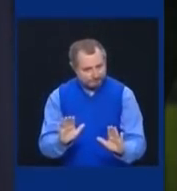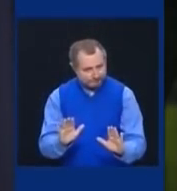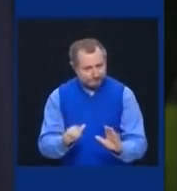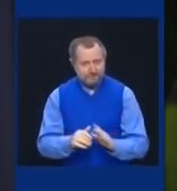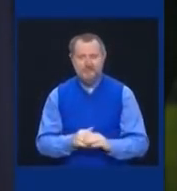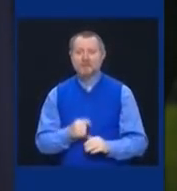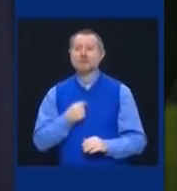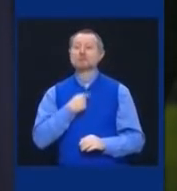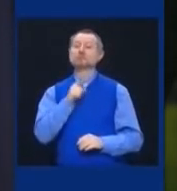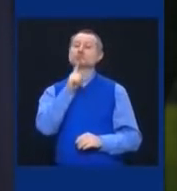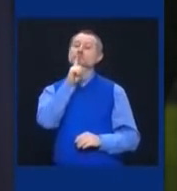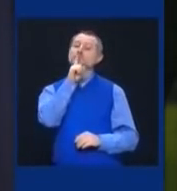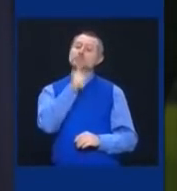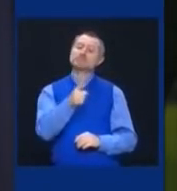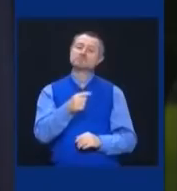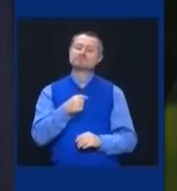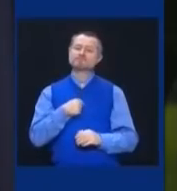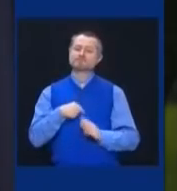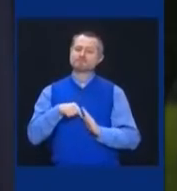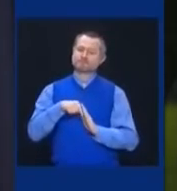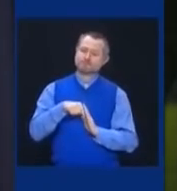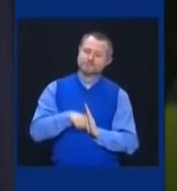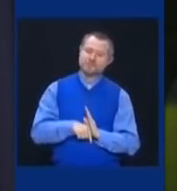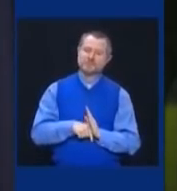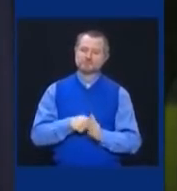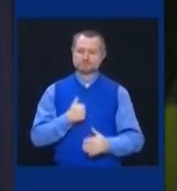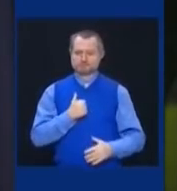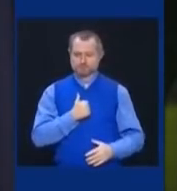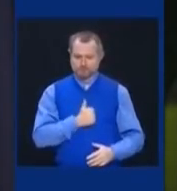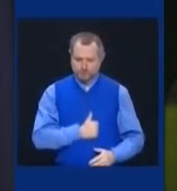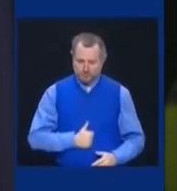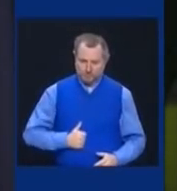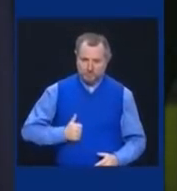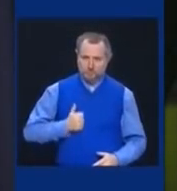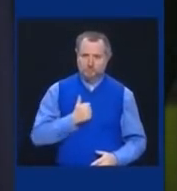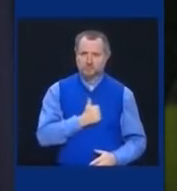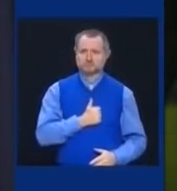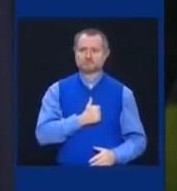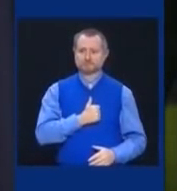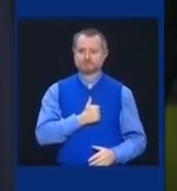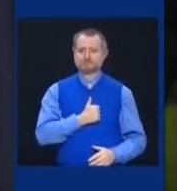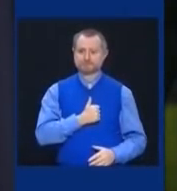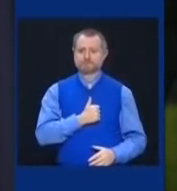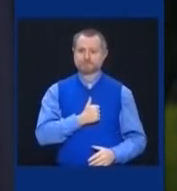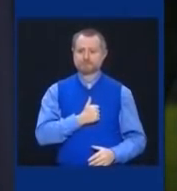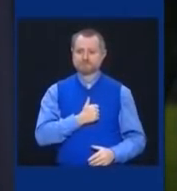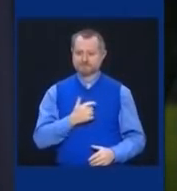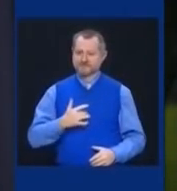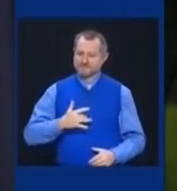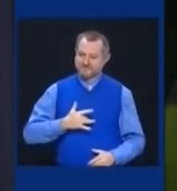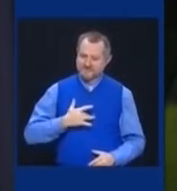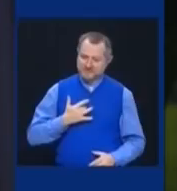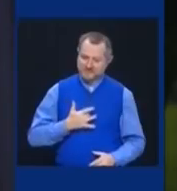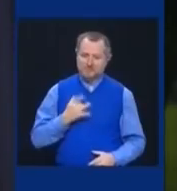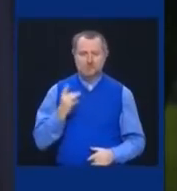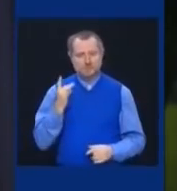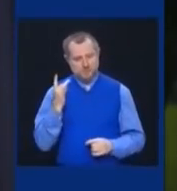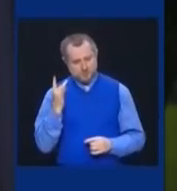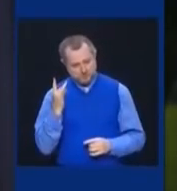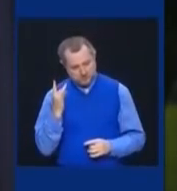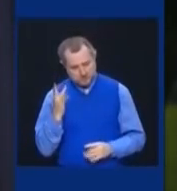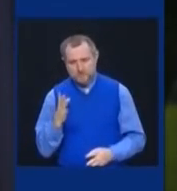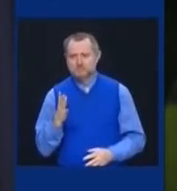deeply apologize for it. Do you, with your fake cry? I feel awful. No, you don't. About it.